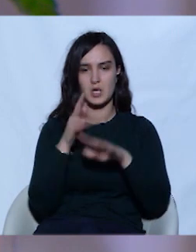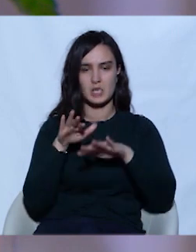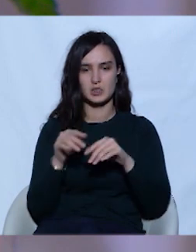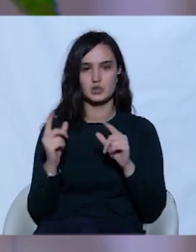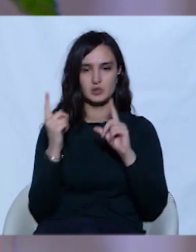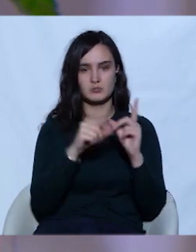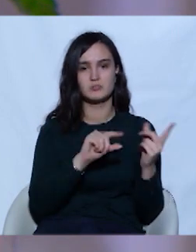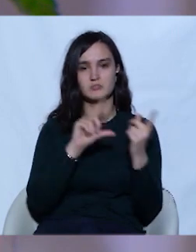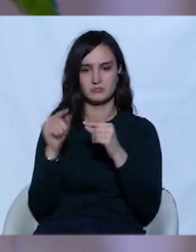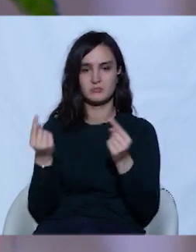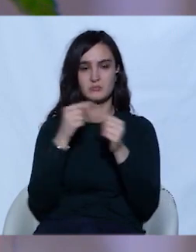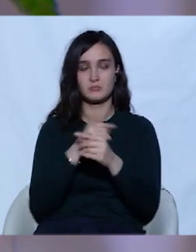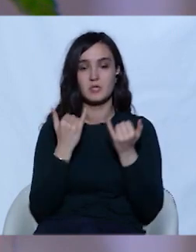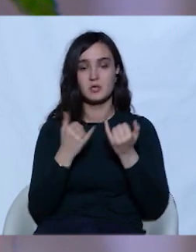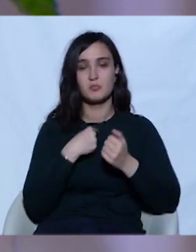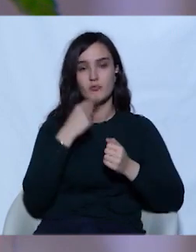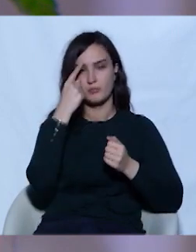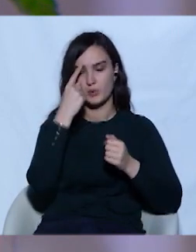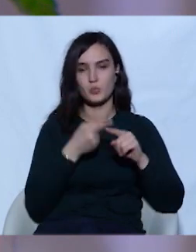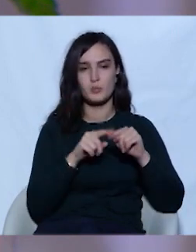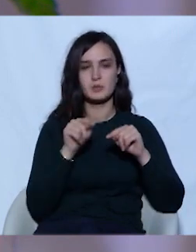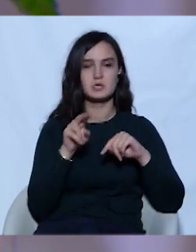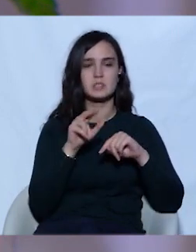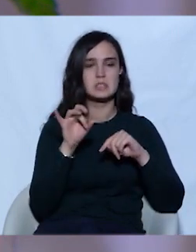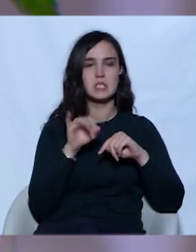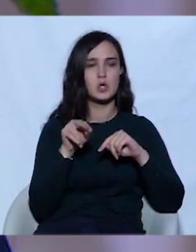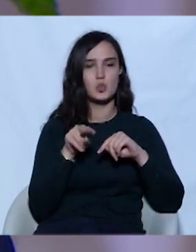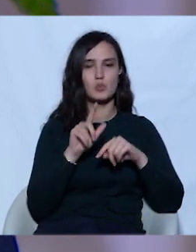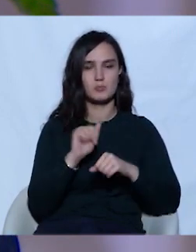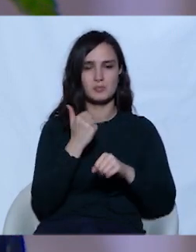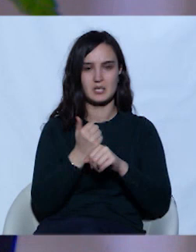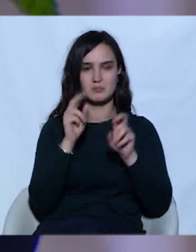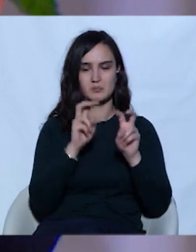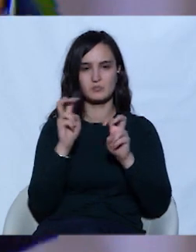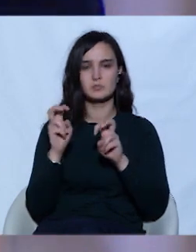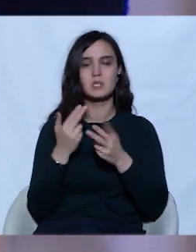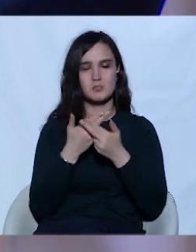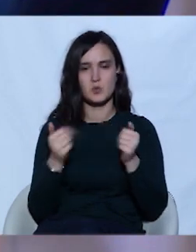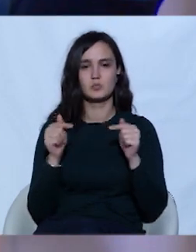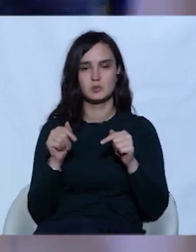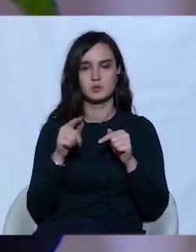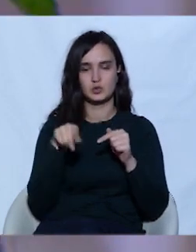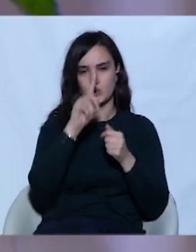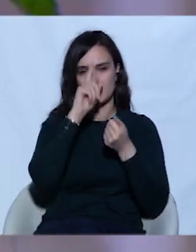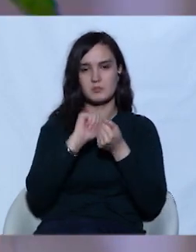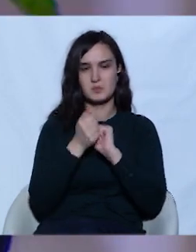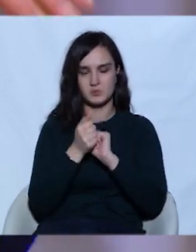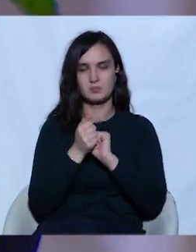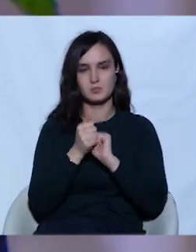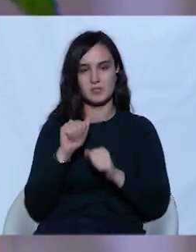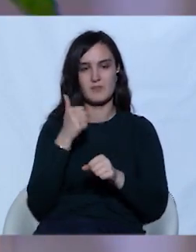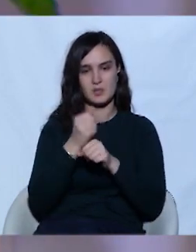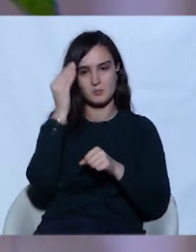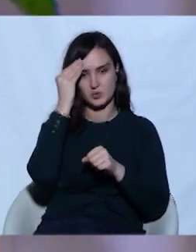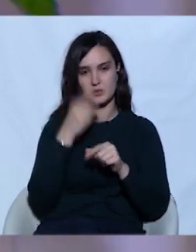turns out to be foolish because Emma finds out that people can't really jump classes that easily in this